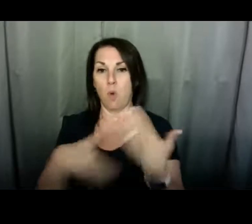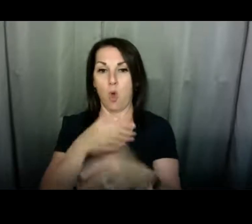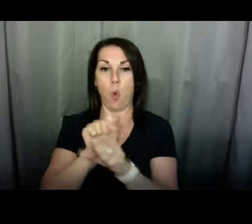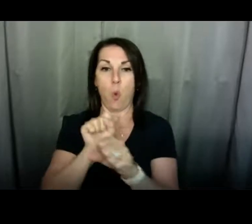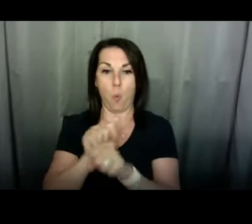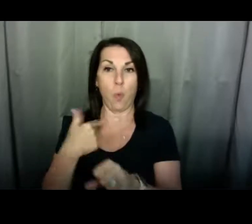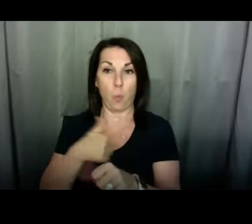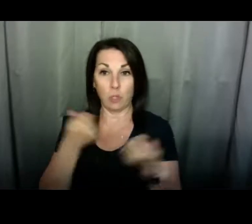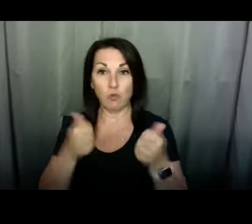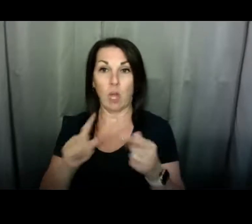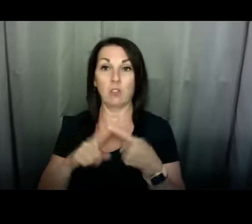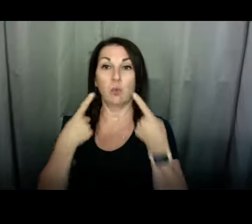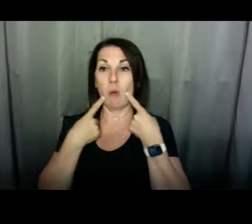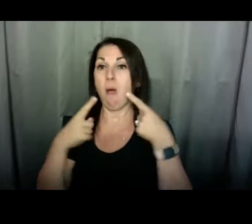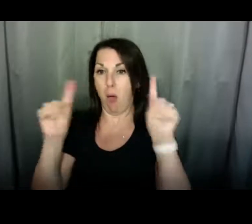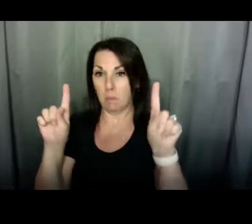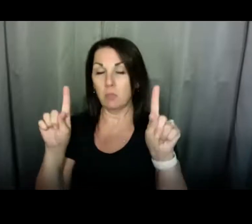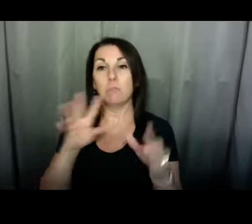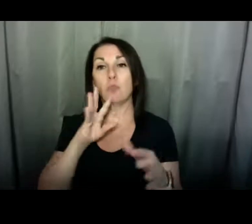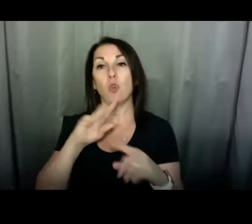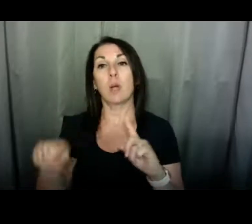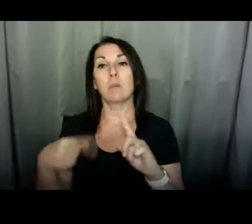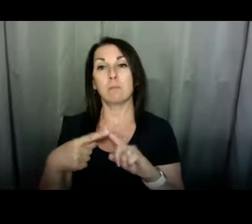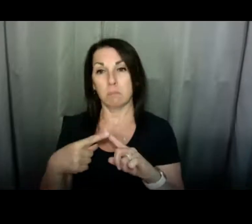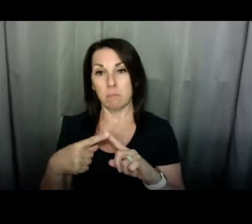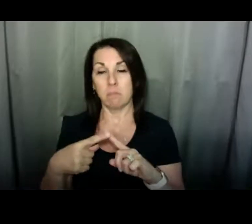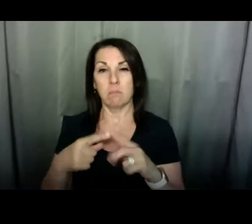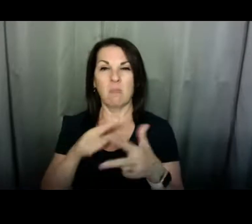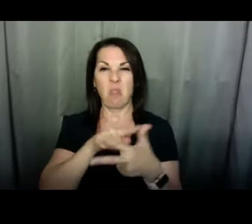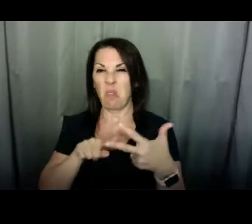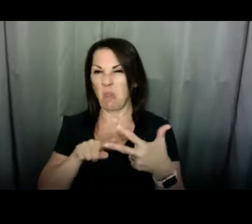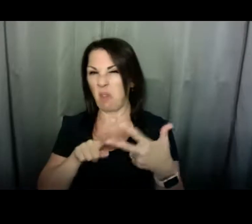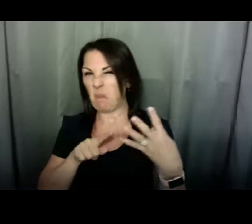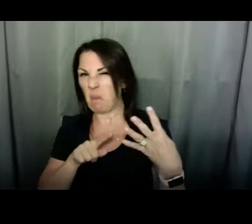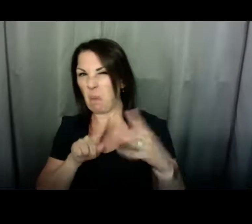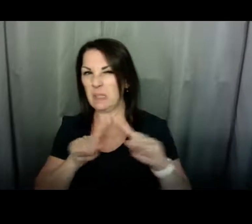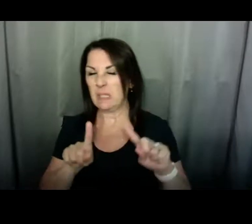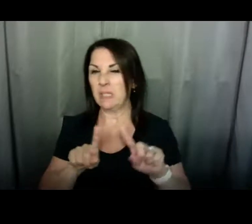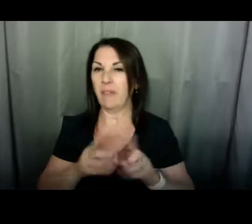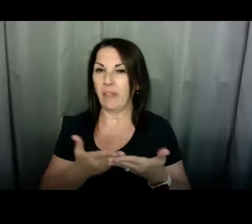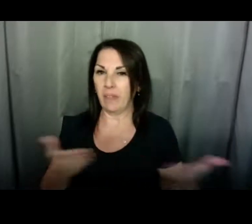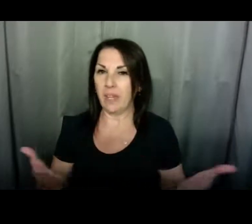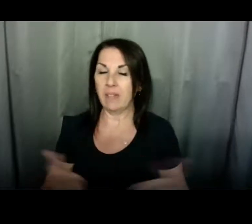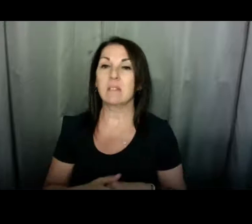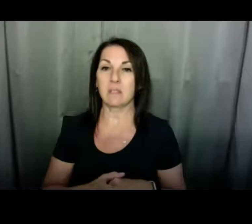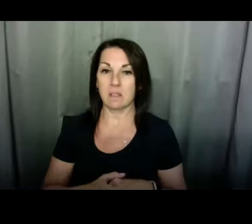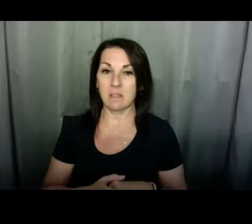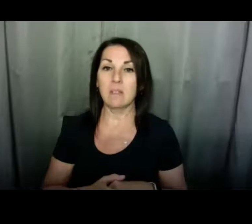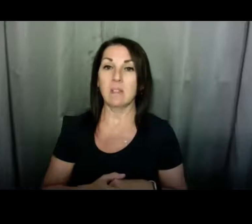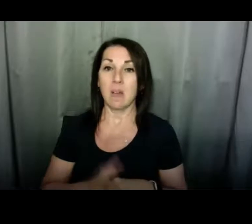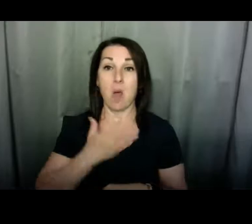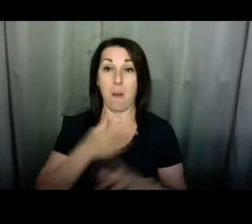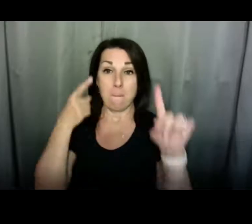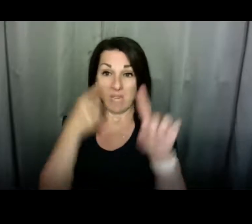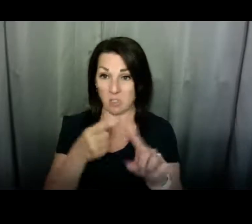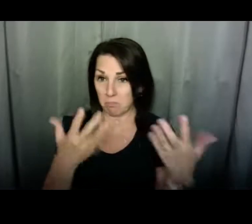do. And we're going to be talking today about three or four things. Okay, so our mission, as I said, was that, and the way